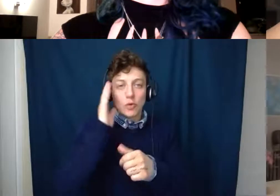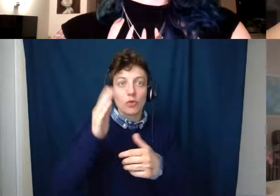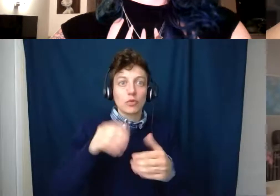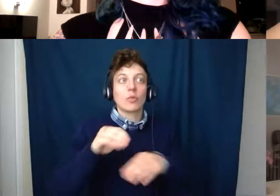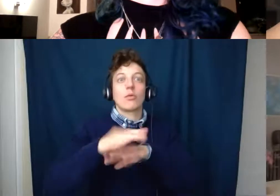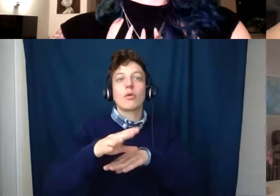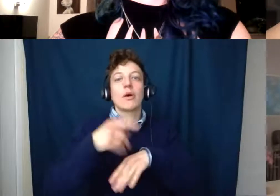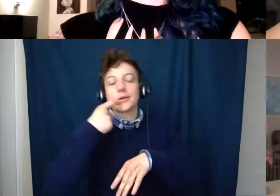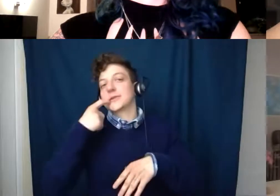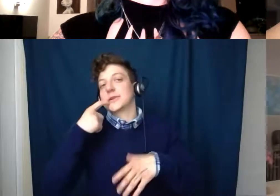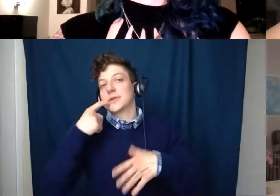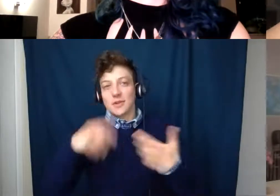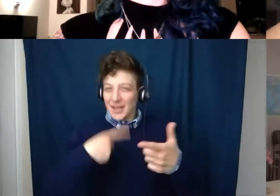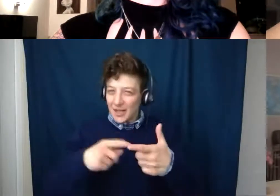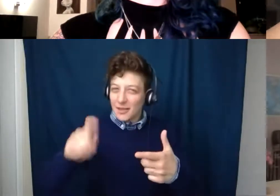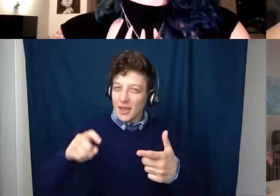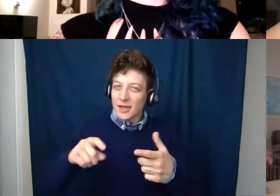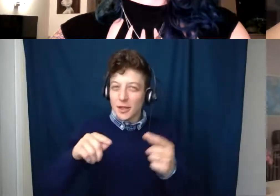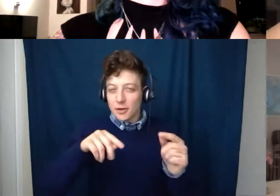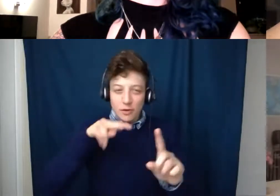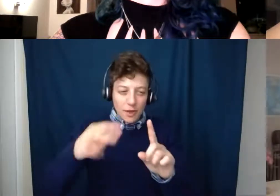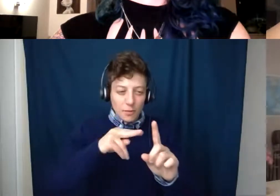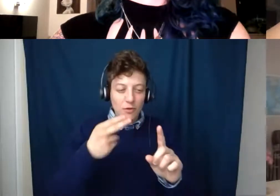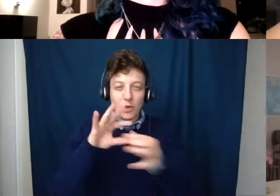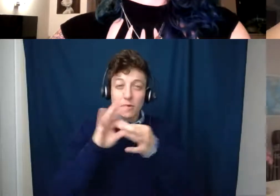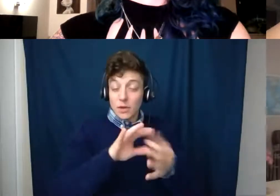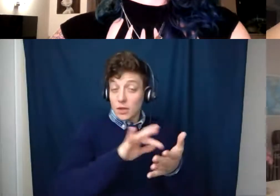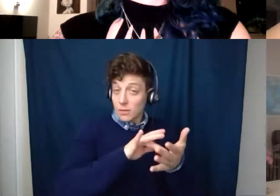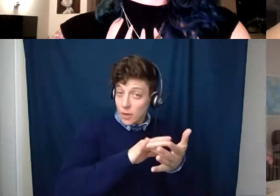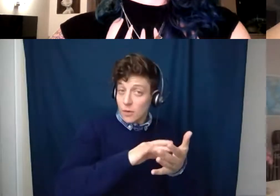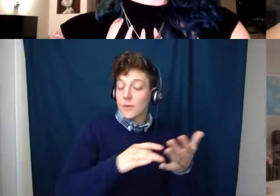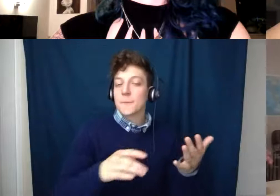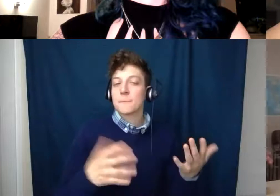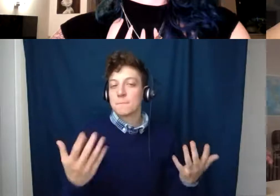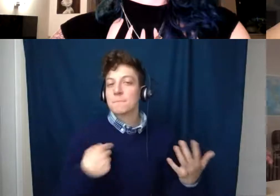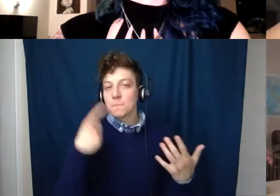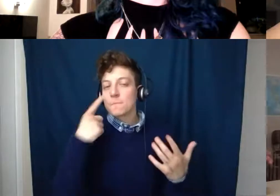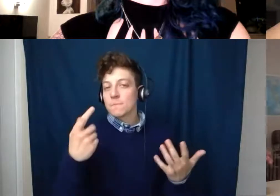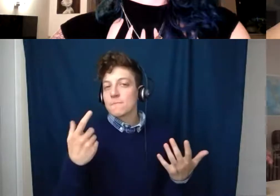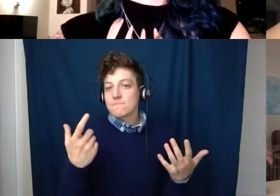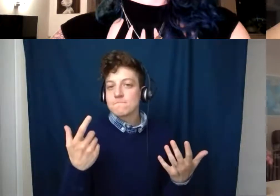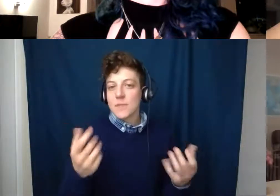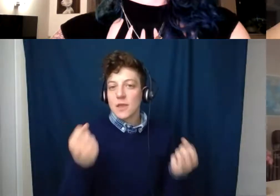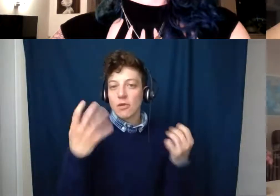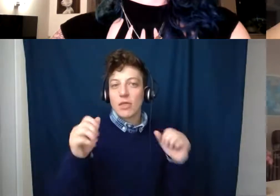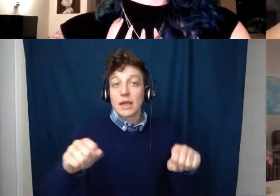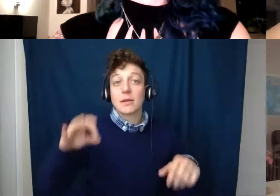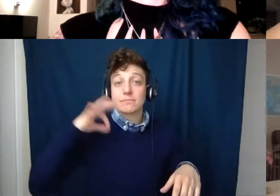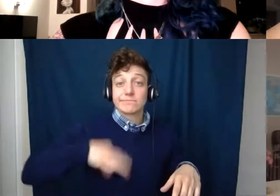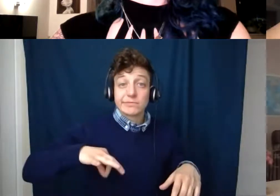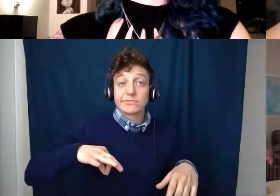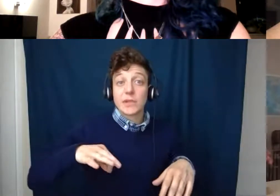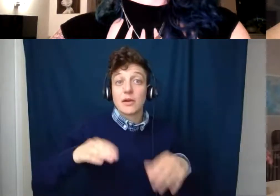within this medical model. And so I think there is like a lot that can be gained from like peers in